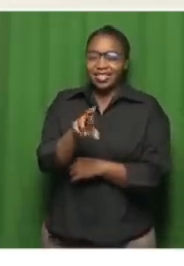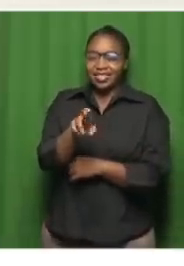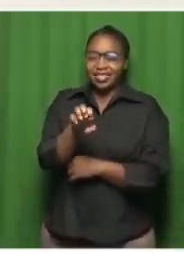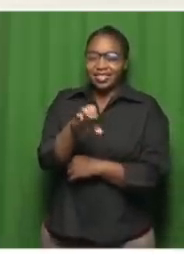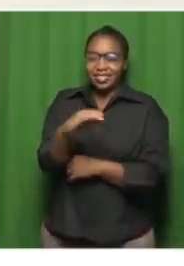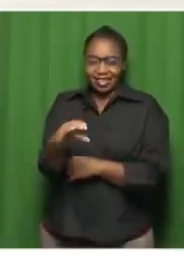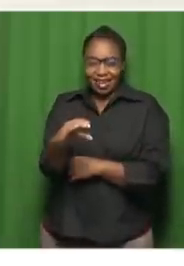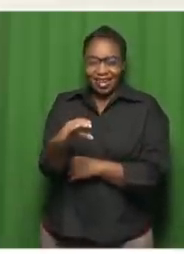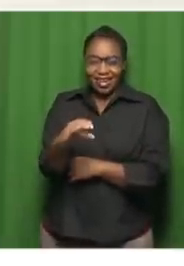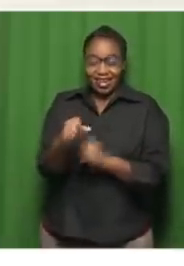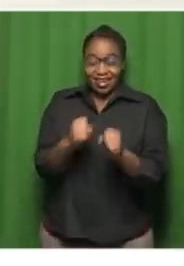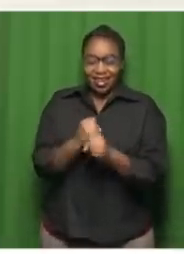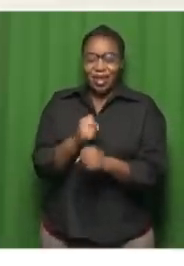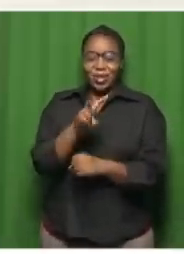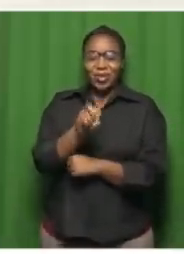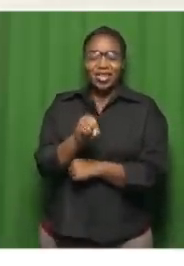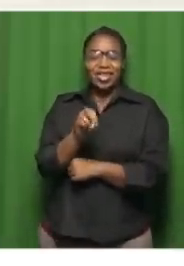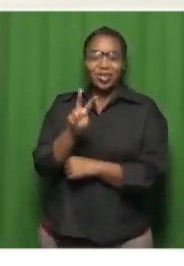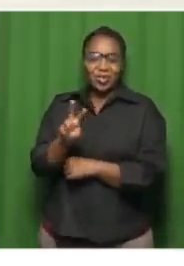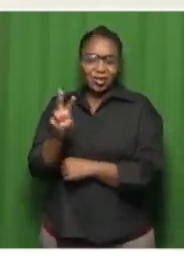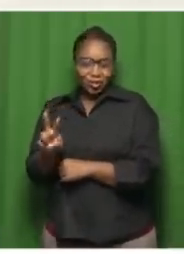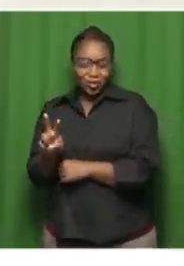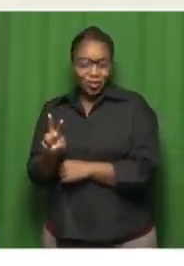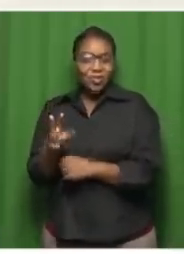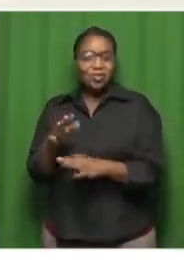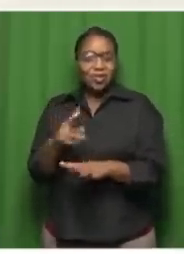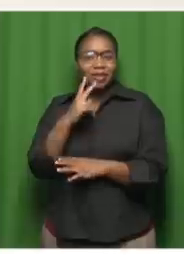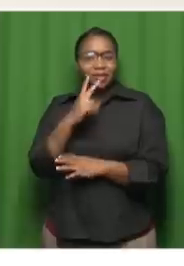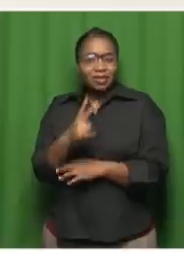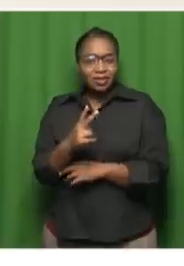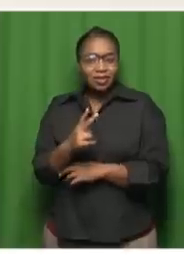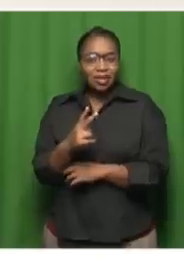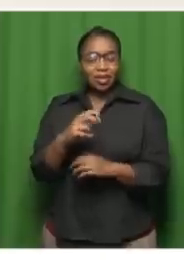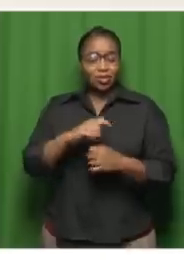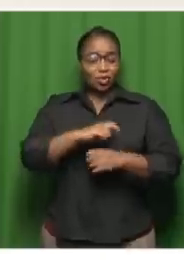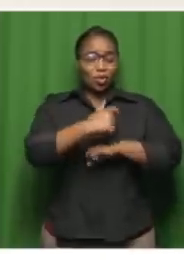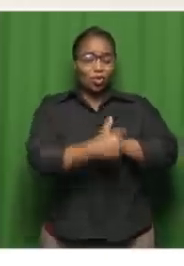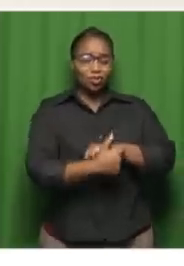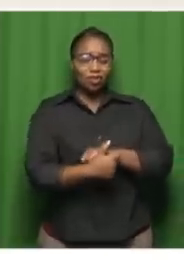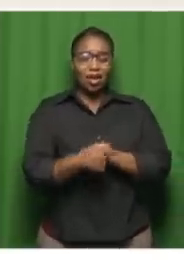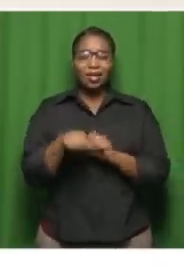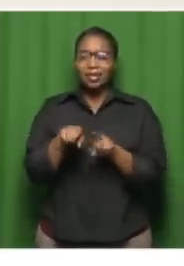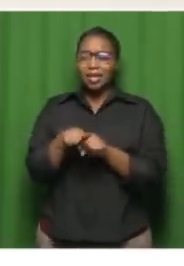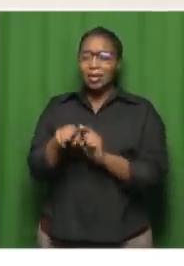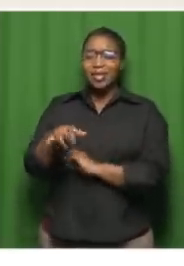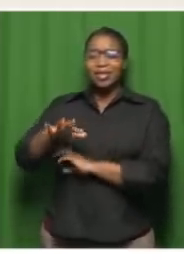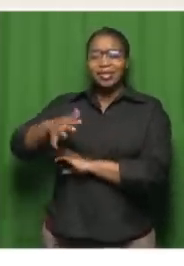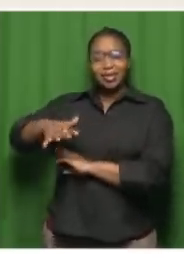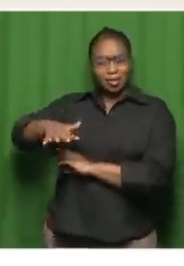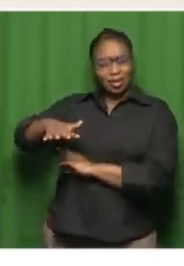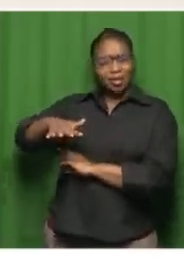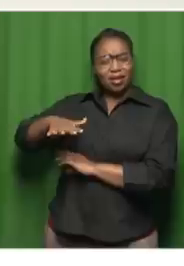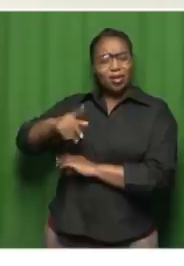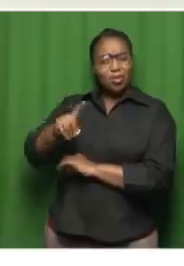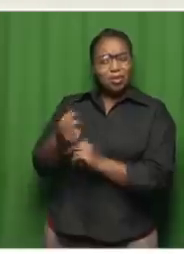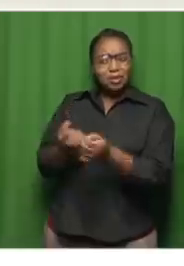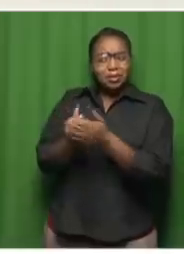2022. We all know the ANC goes into this conference almost similar to what we experienced during the